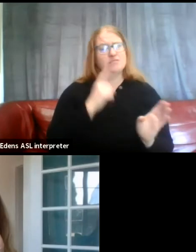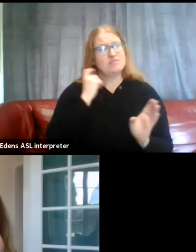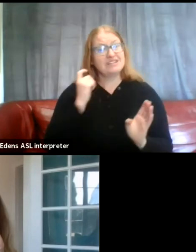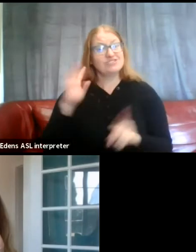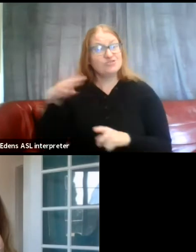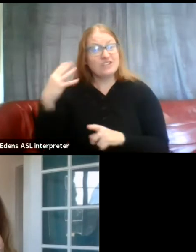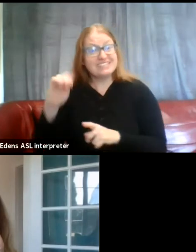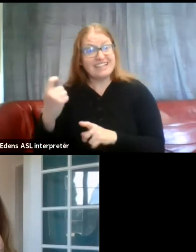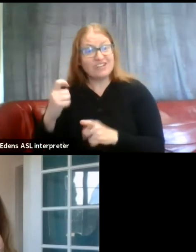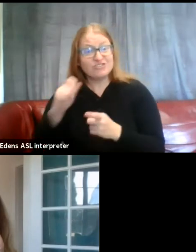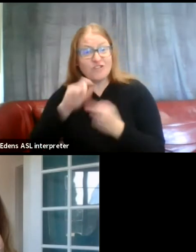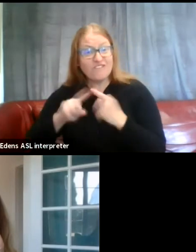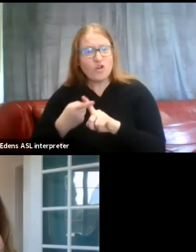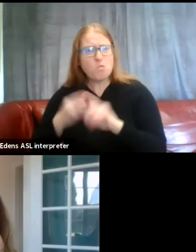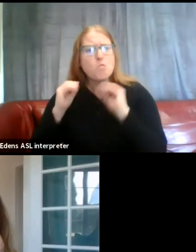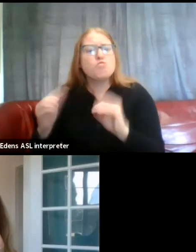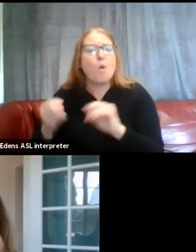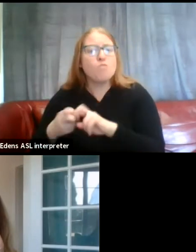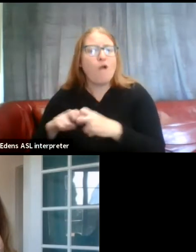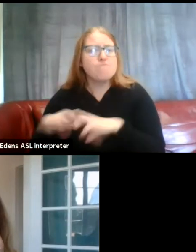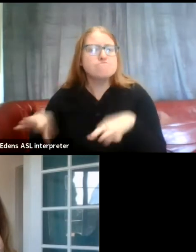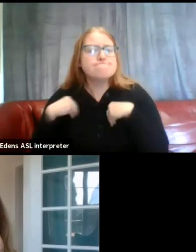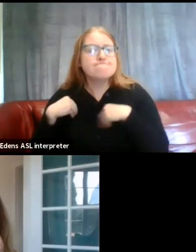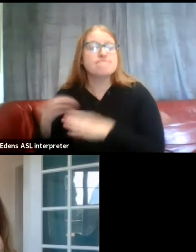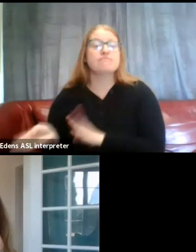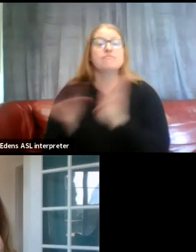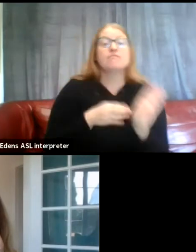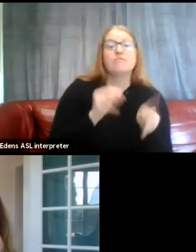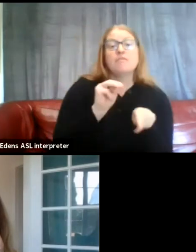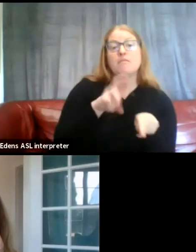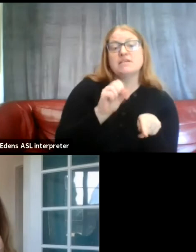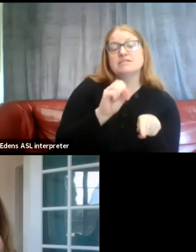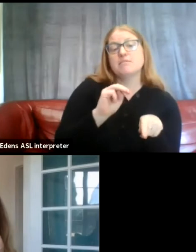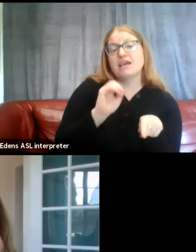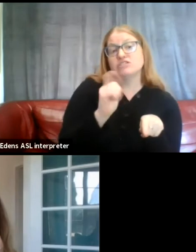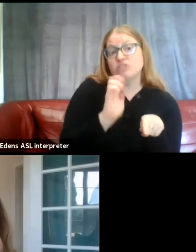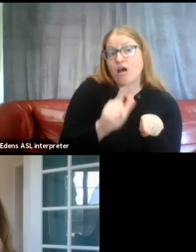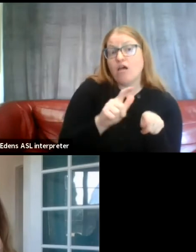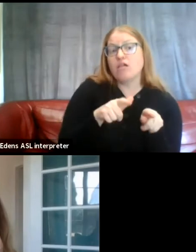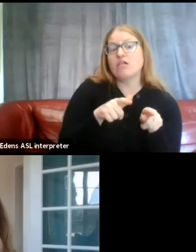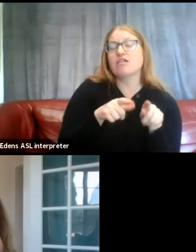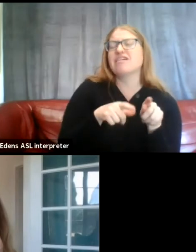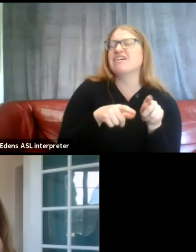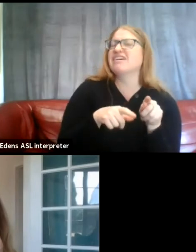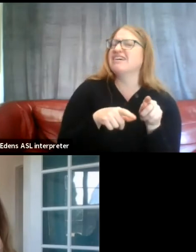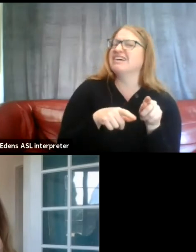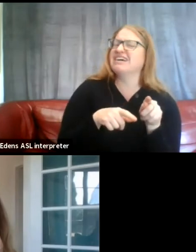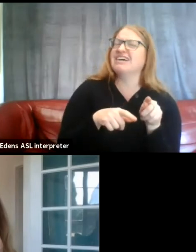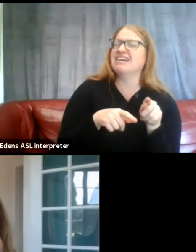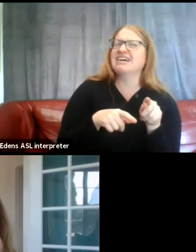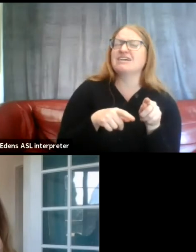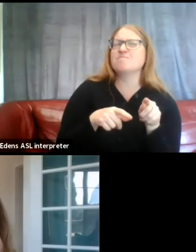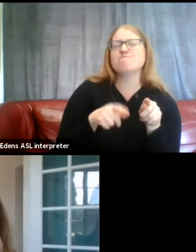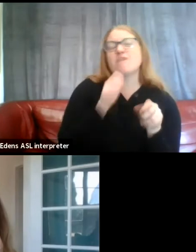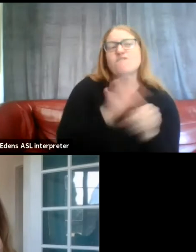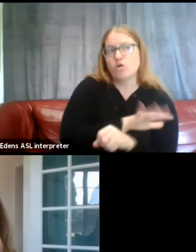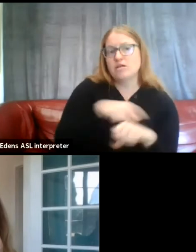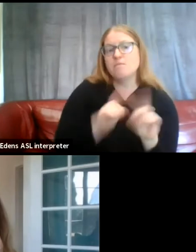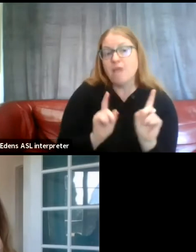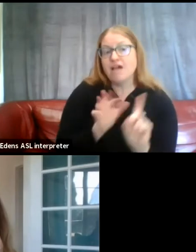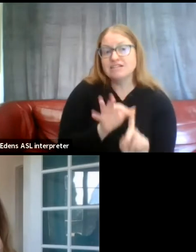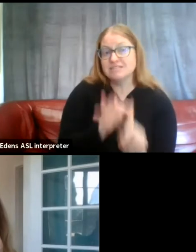Crazy Ex-Girlfriend. Whereas in Maisel, I felt like it in a lot of ways, not completely, but especially with